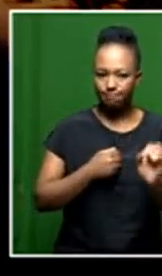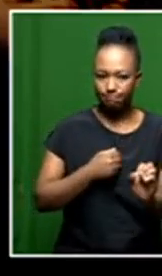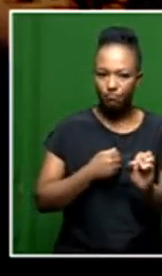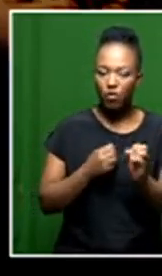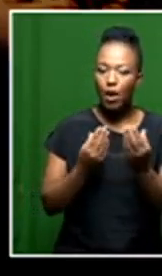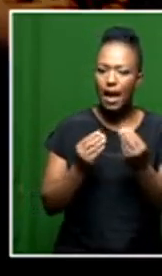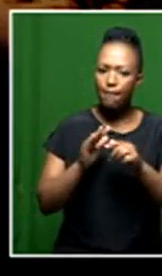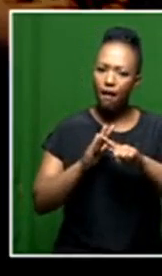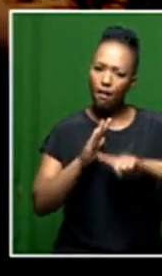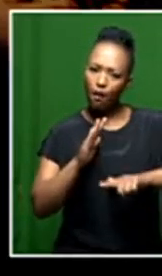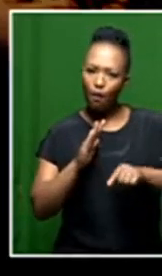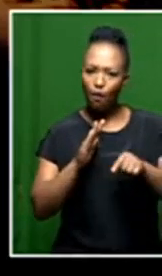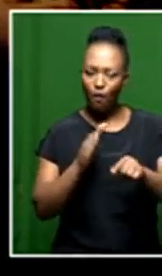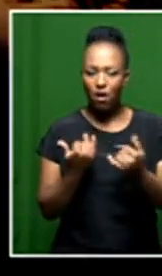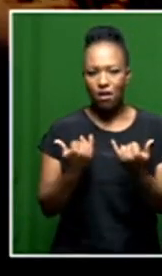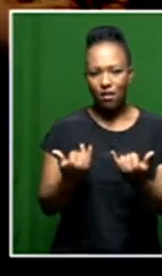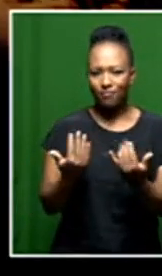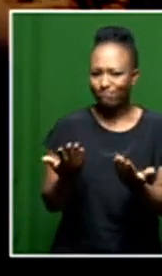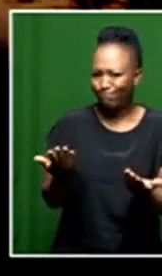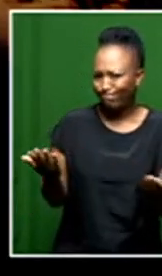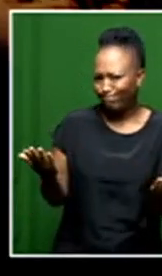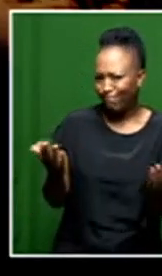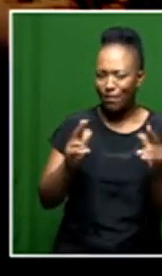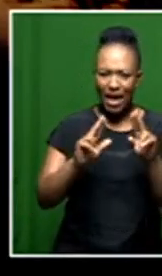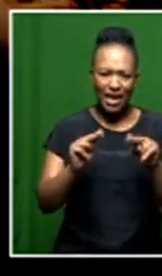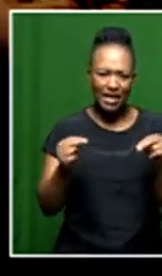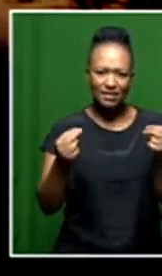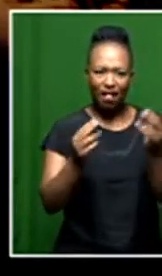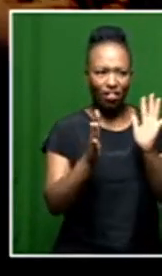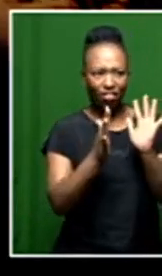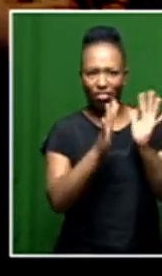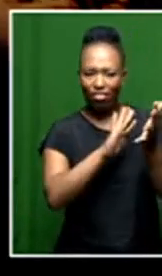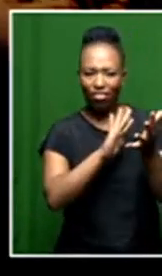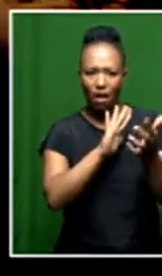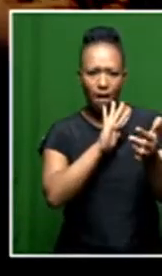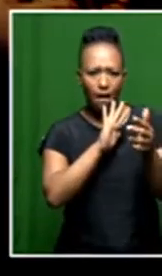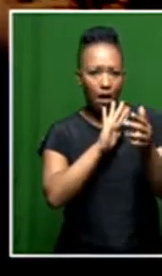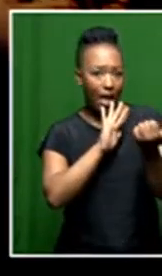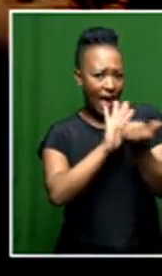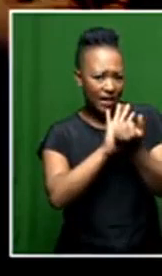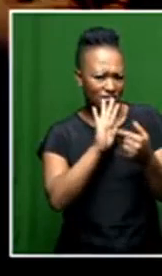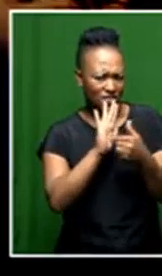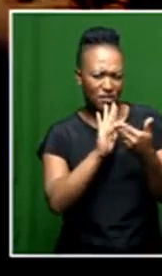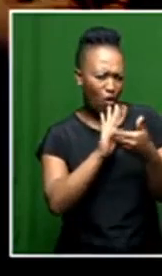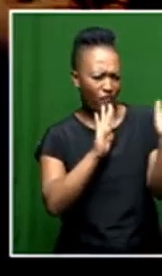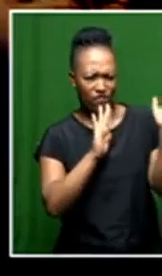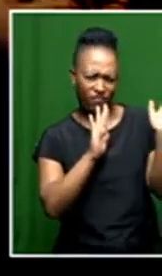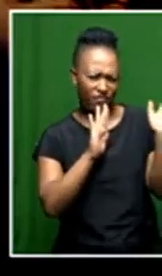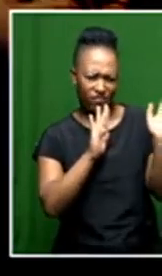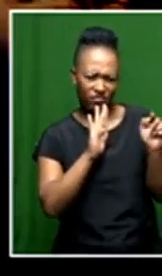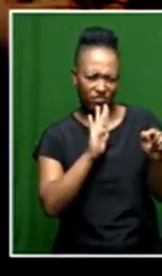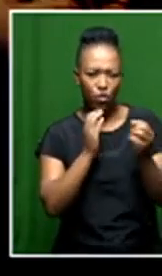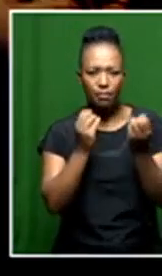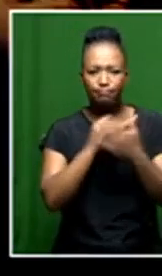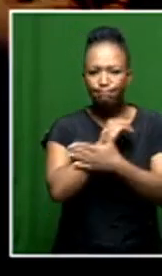once again brought to the fore calls for the national state of disaster to be done away with. And this as several countries